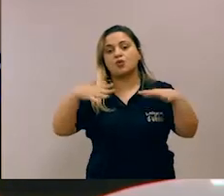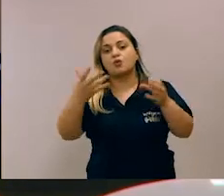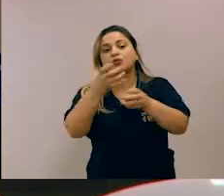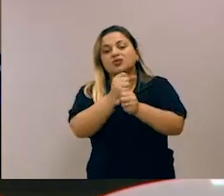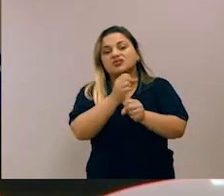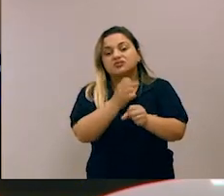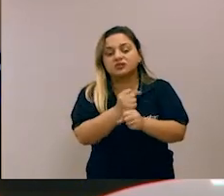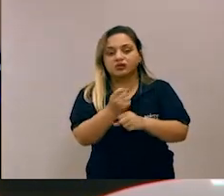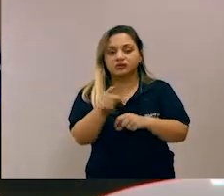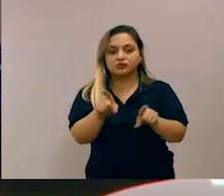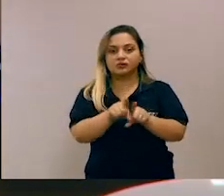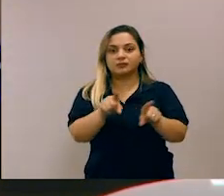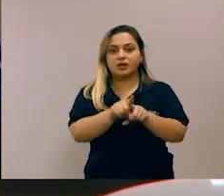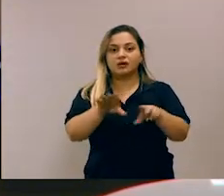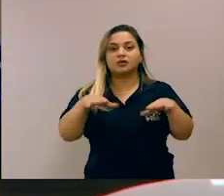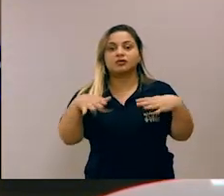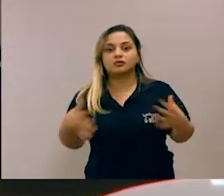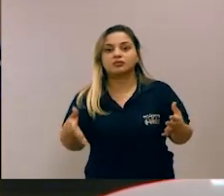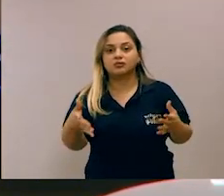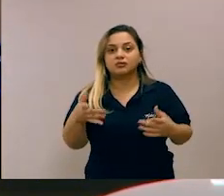based on the results.